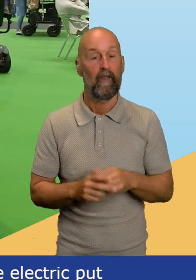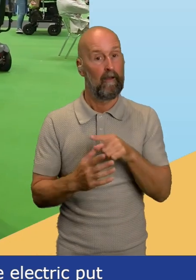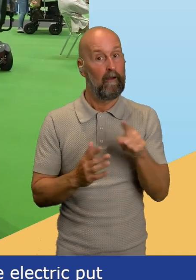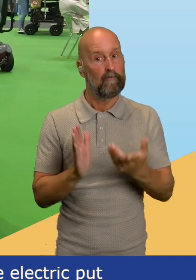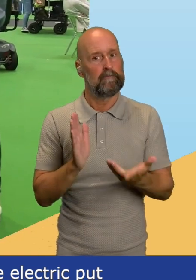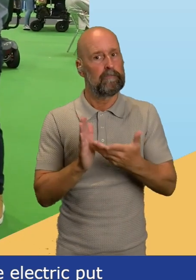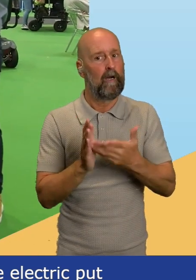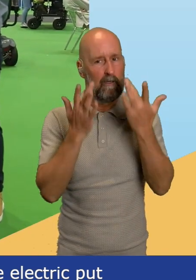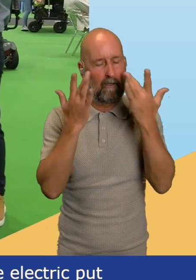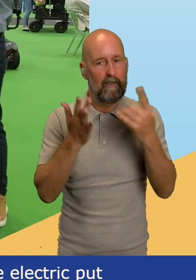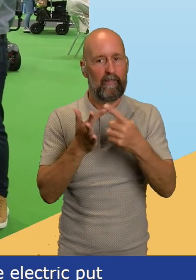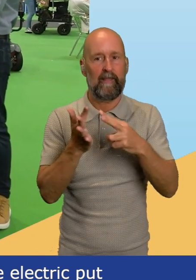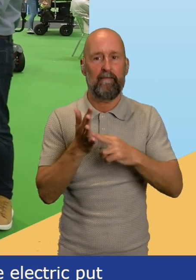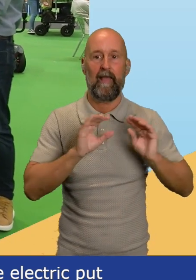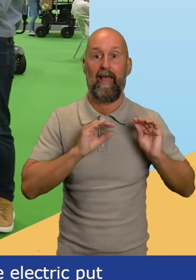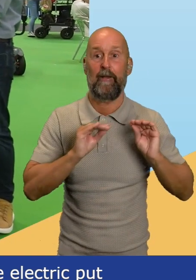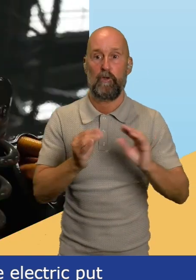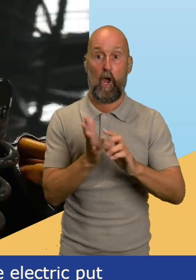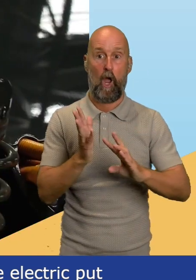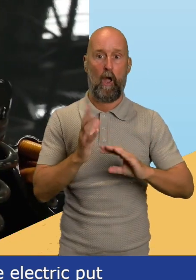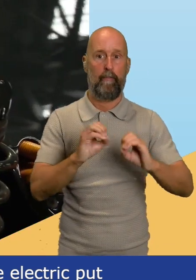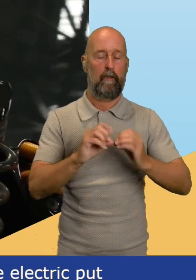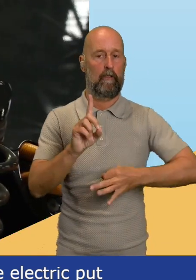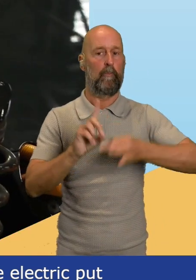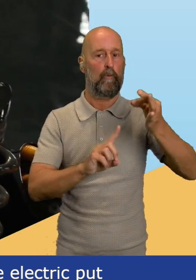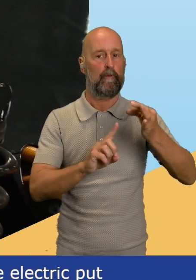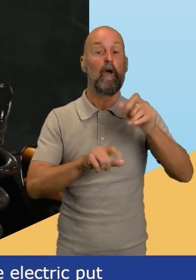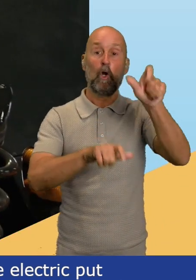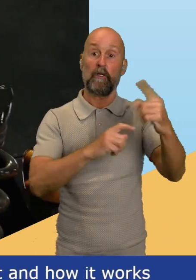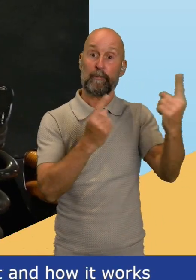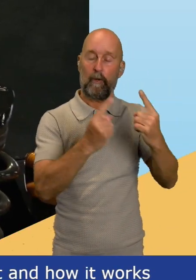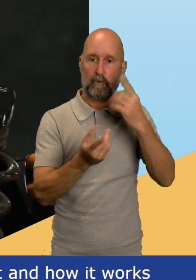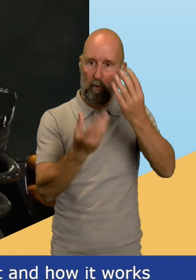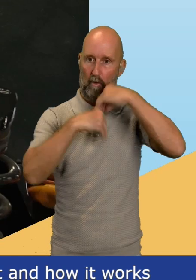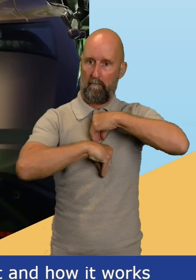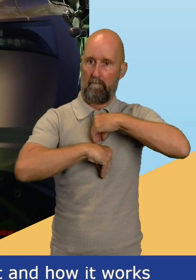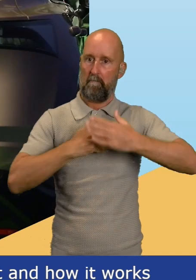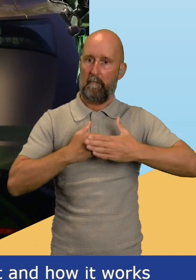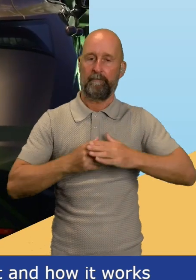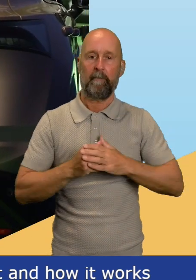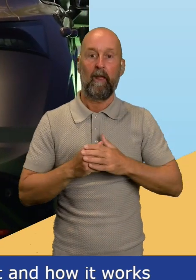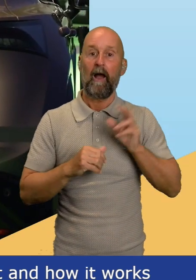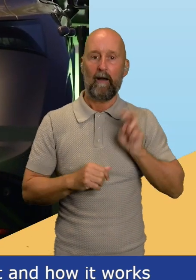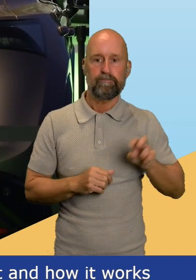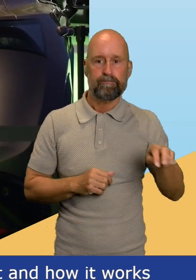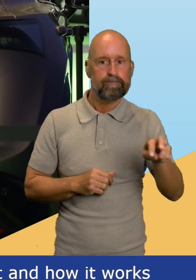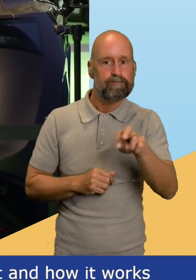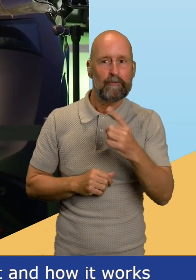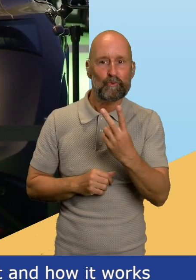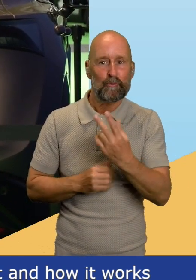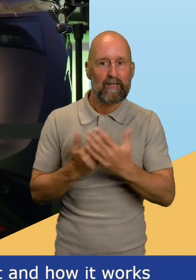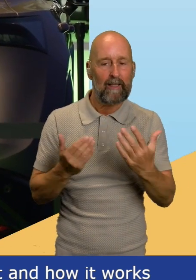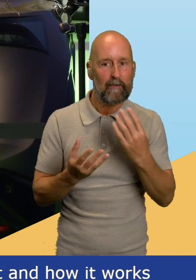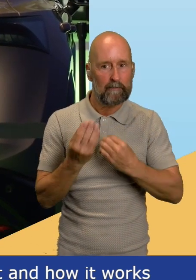all out to make the EV education hub big this year and help customers understand it. Absolutely, it's fascinating. I've been walking around here for the last 2 days trying to